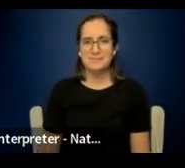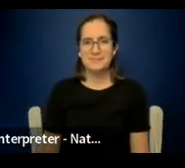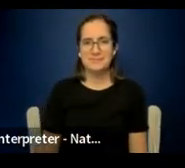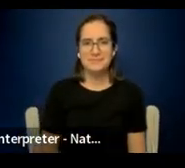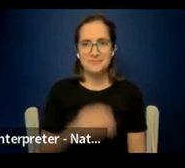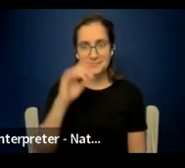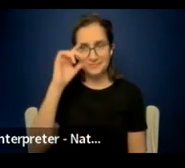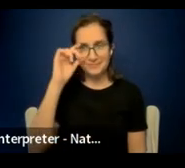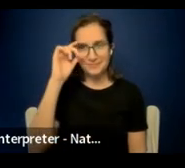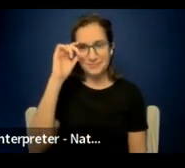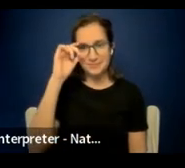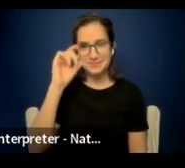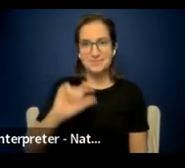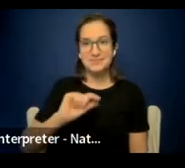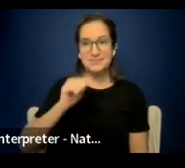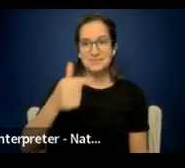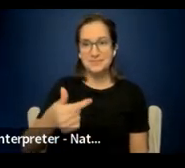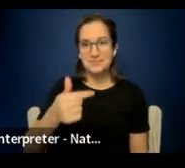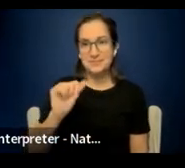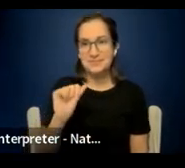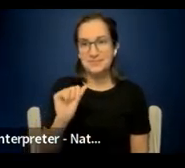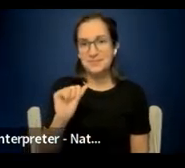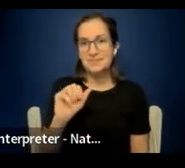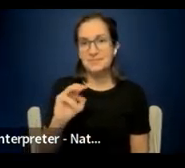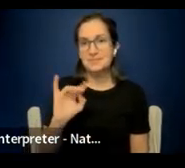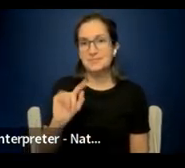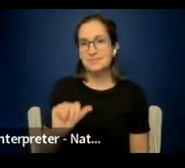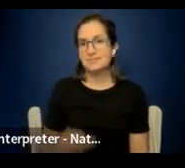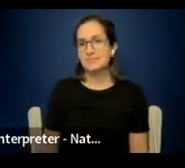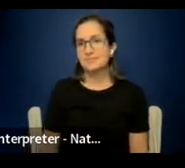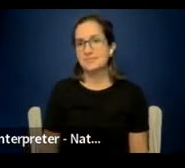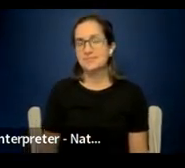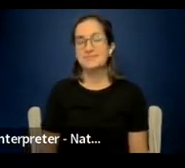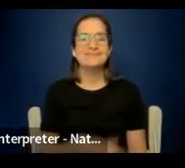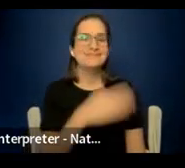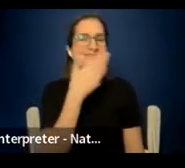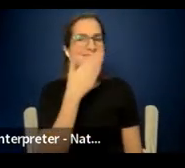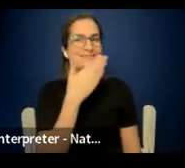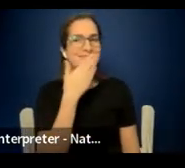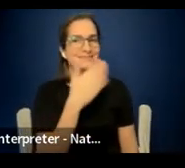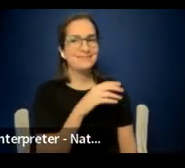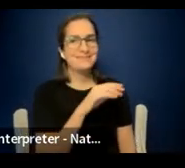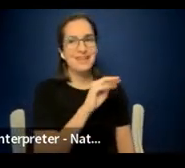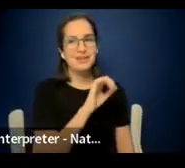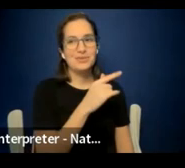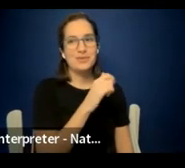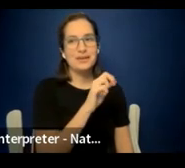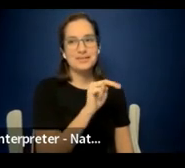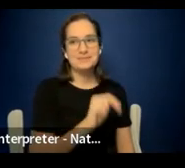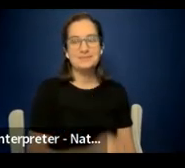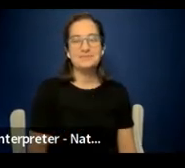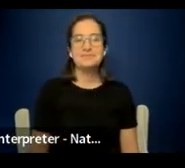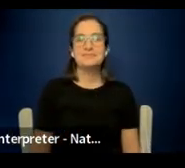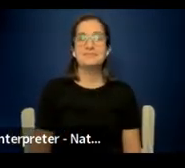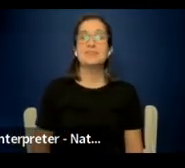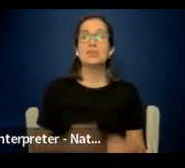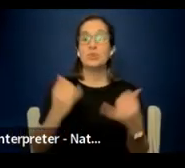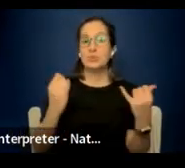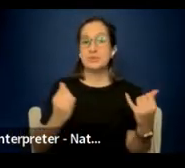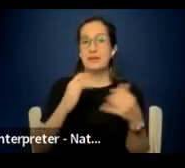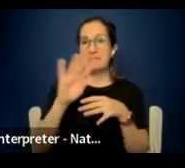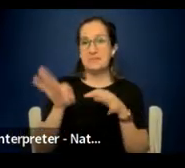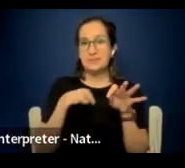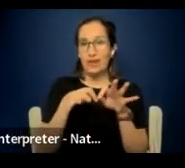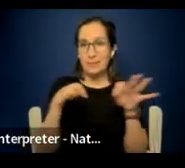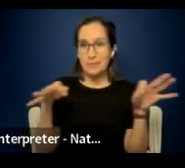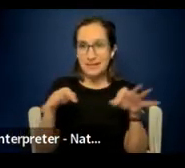Thank you, Megan. So just wrapping up with just this